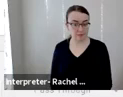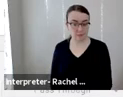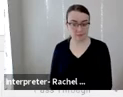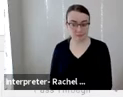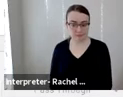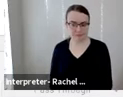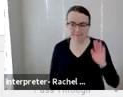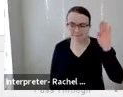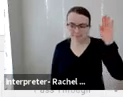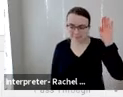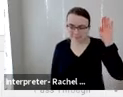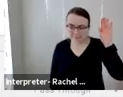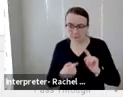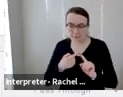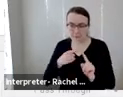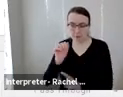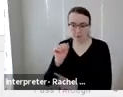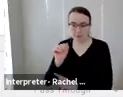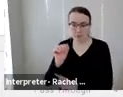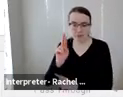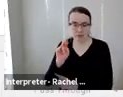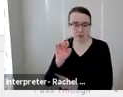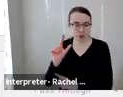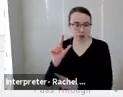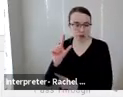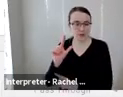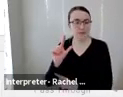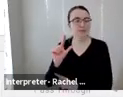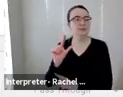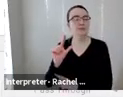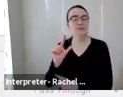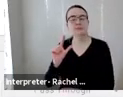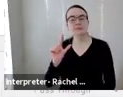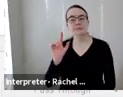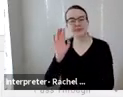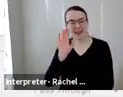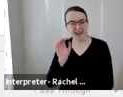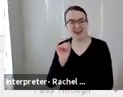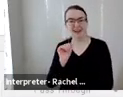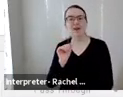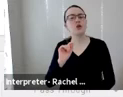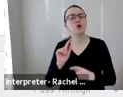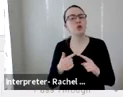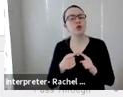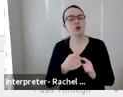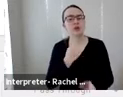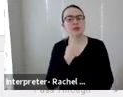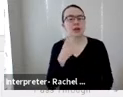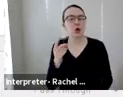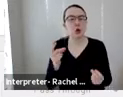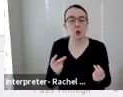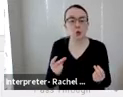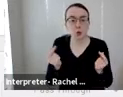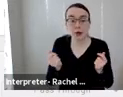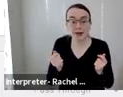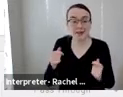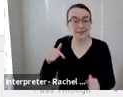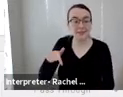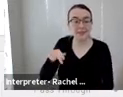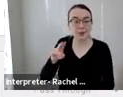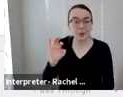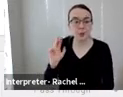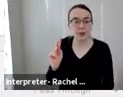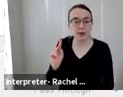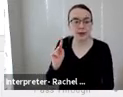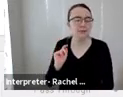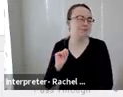I have a question. Yeah. Hi, this is Ariel. So when you say quick, what